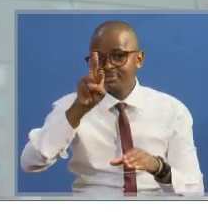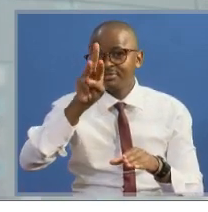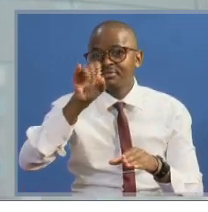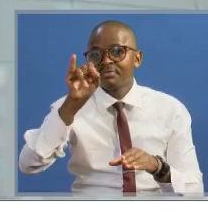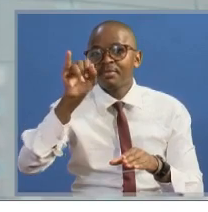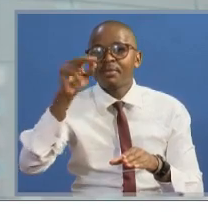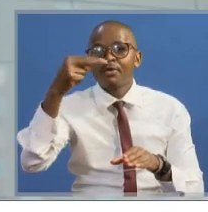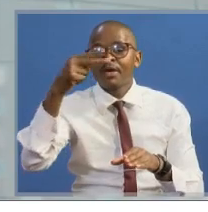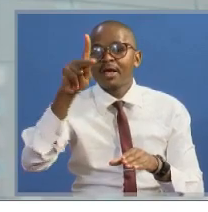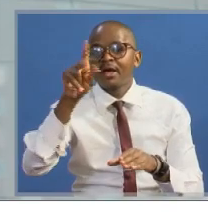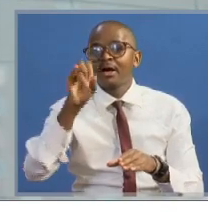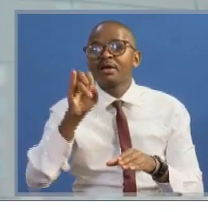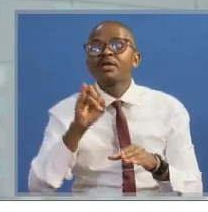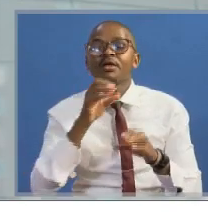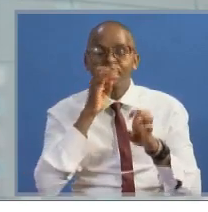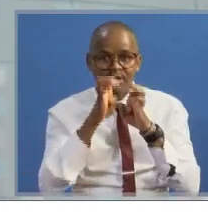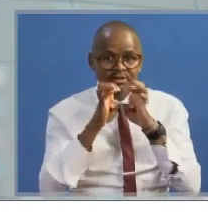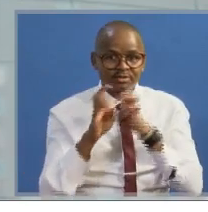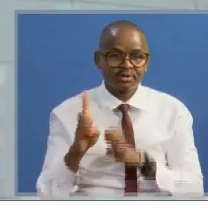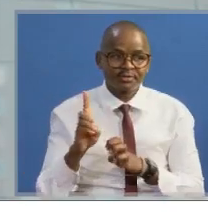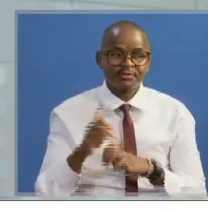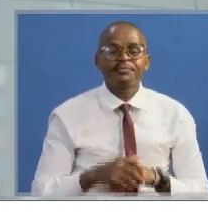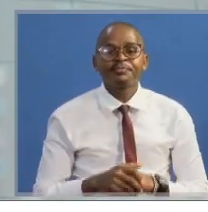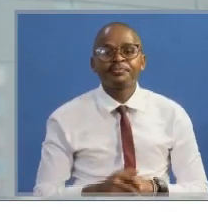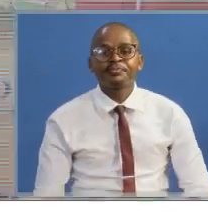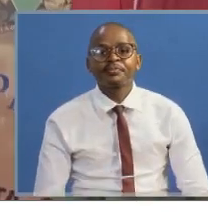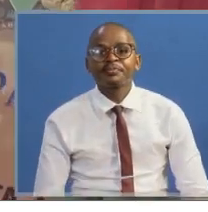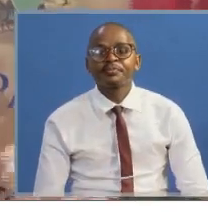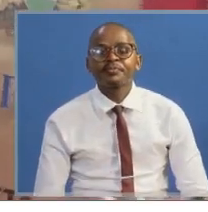the multinational enterprise.